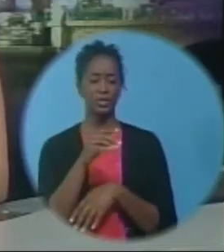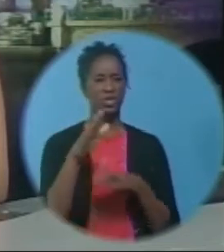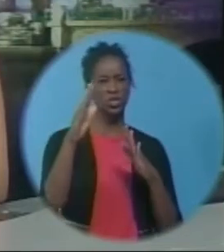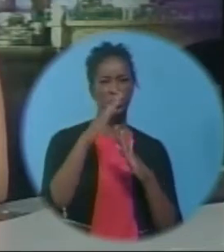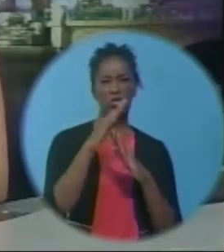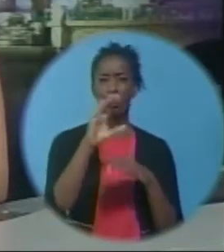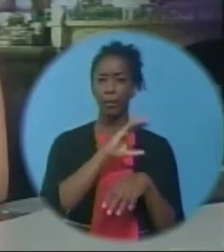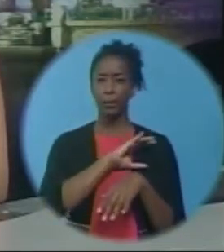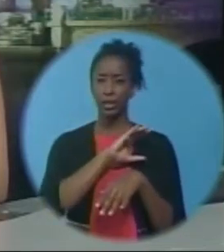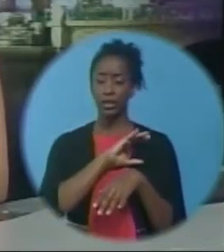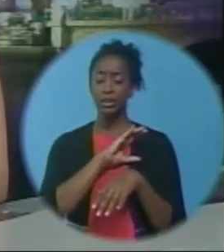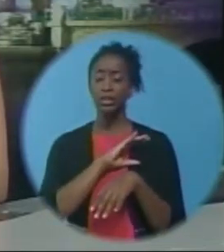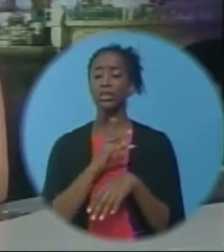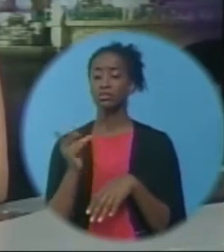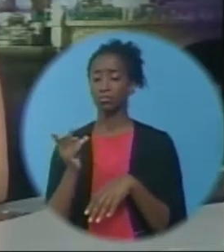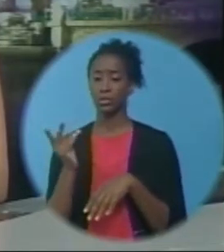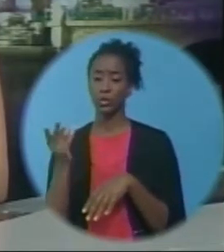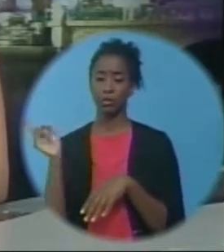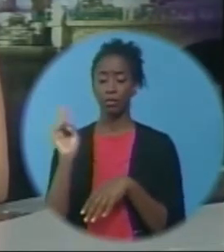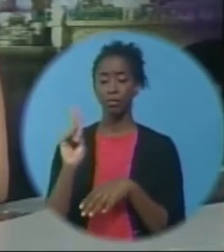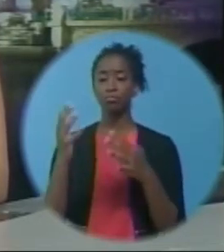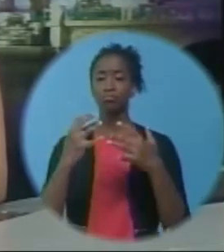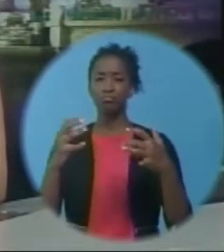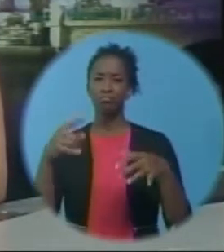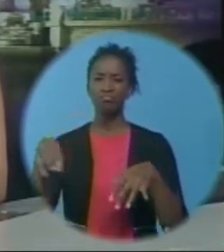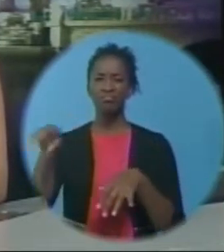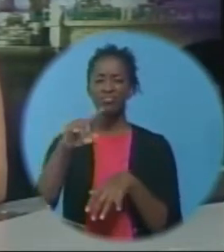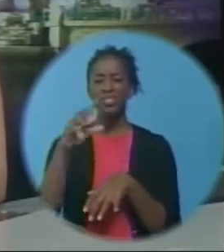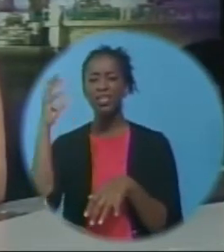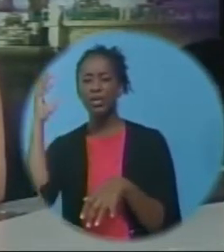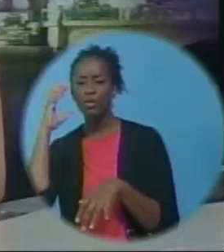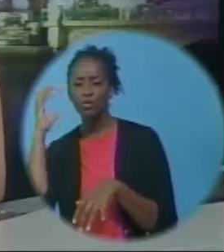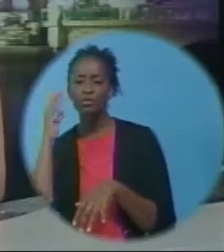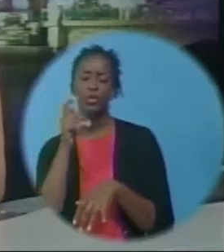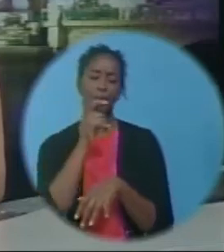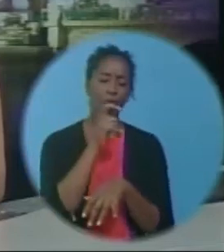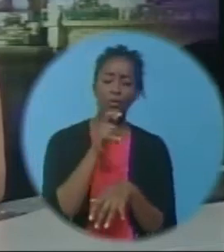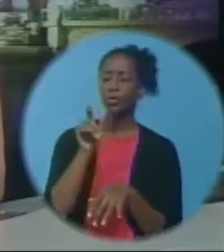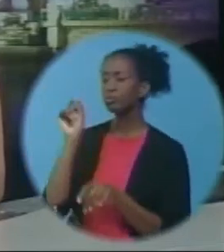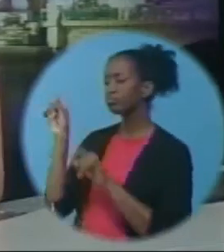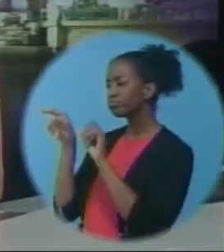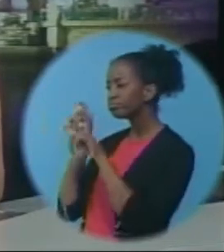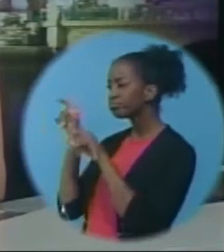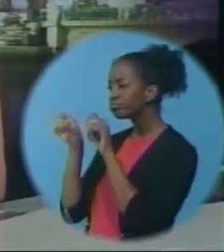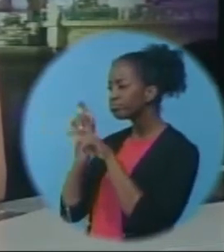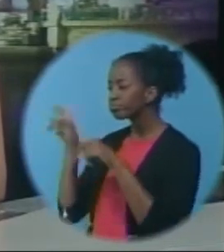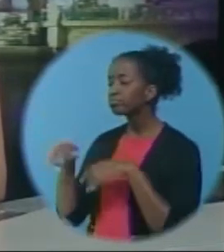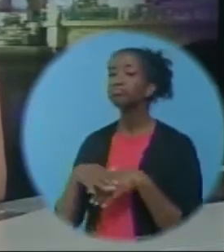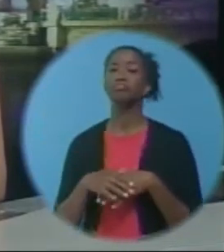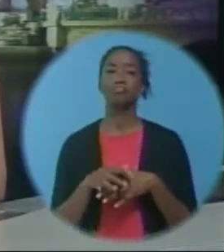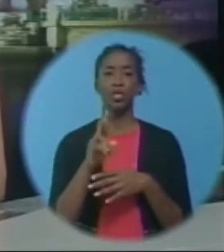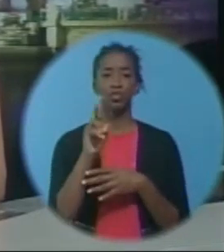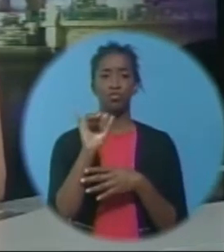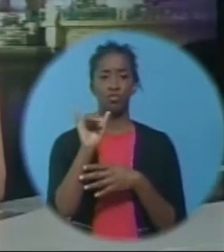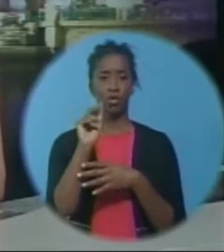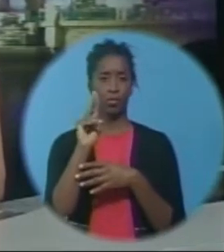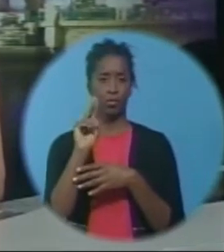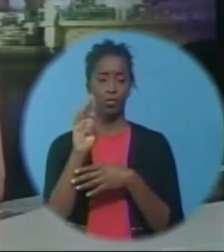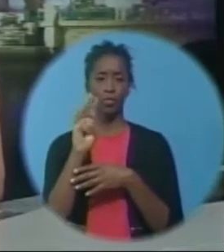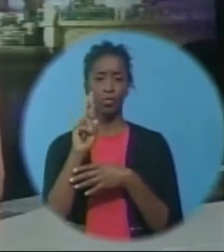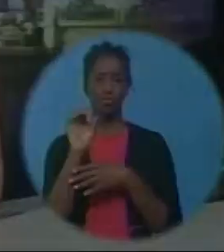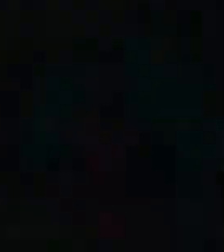this evening in the wake of a number of gun-related crimes. Our Ryan Broom is live at police headquarters. Good evening,